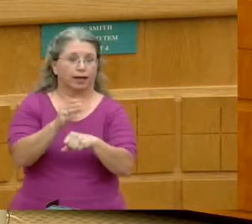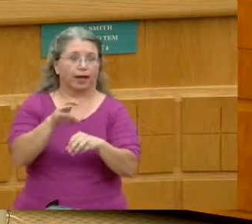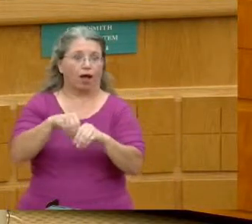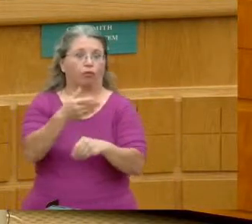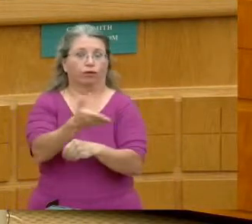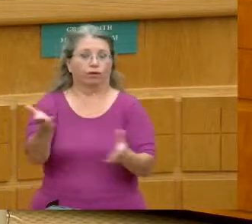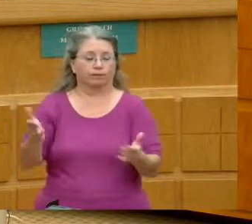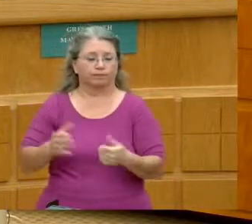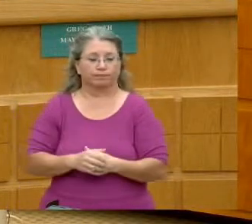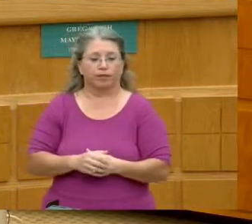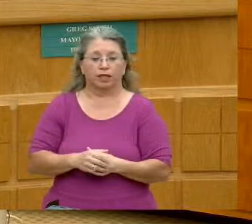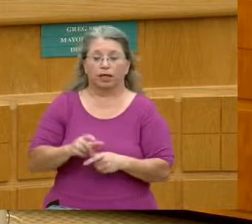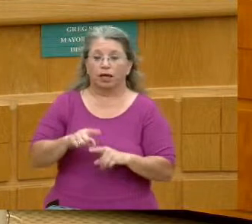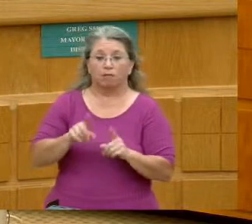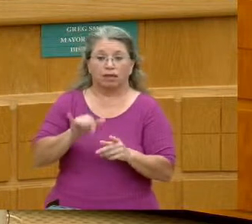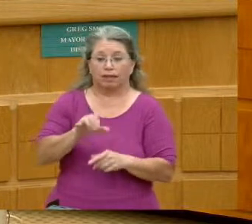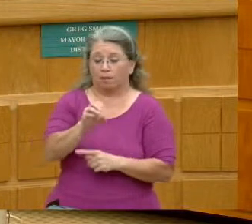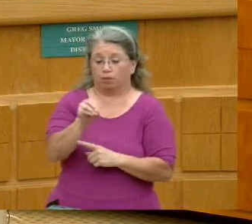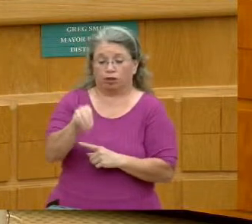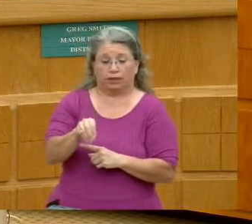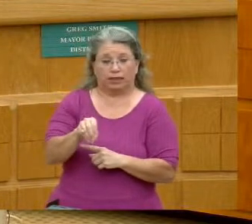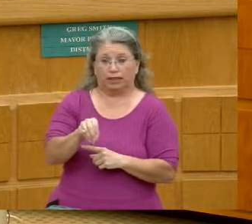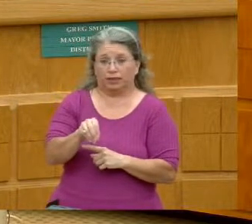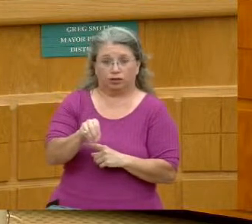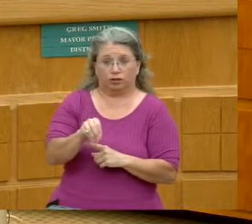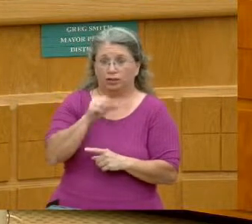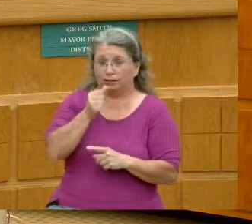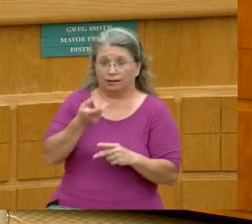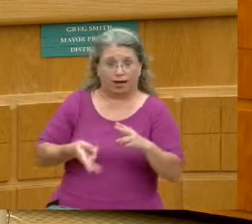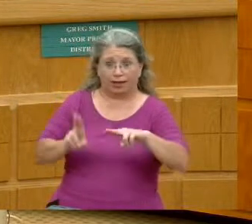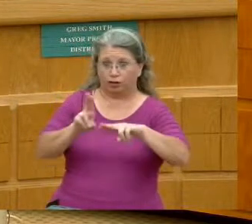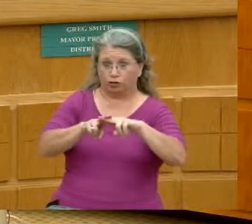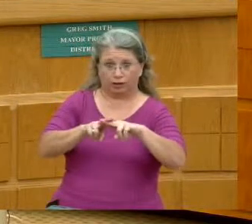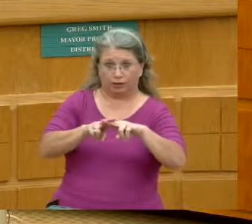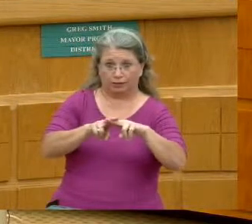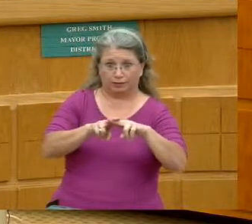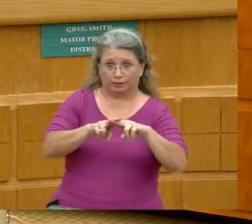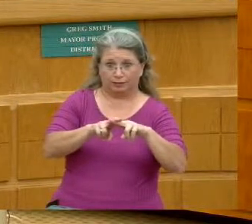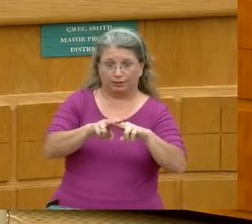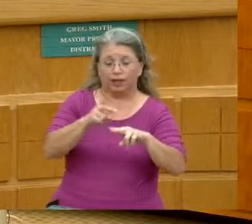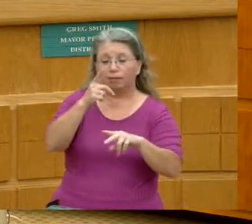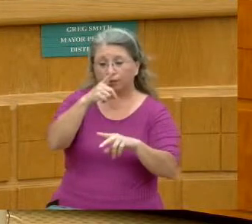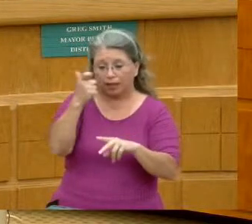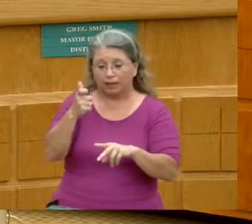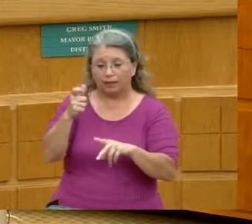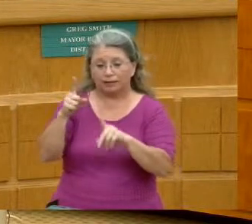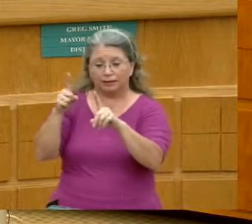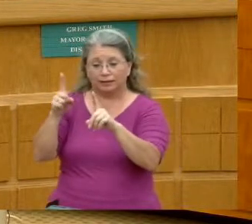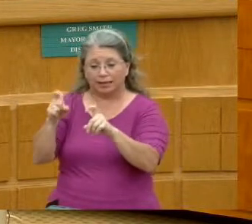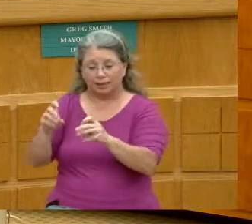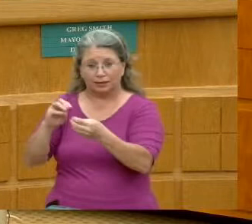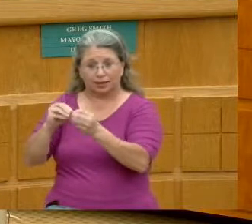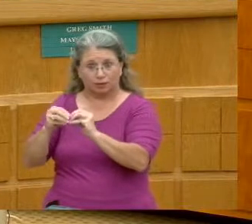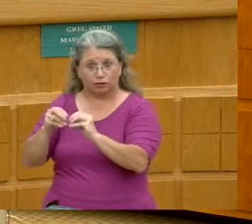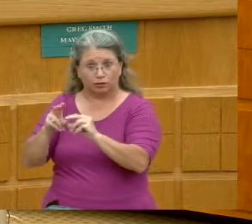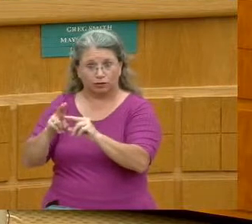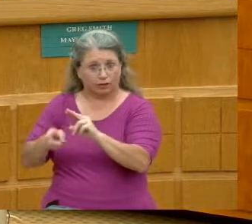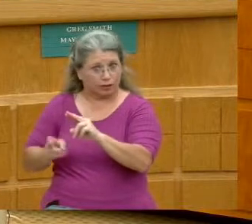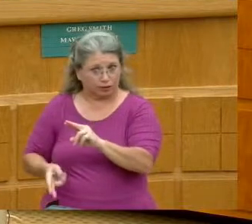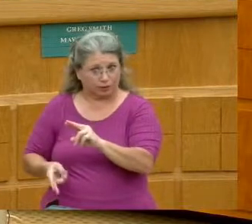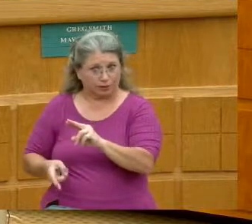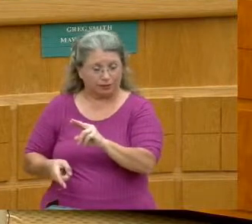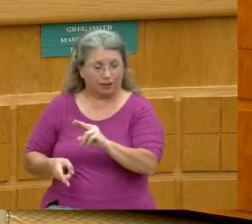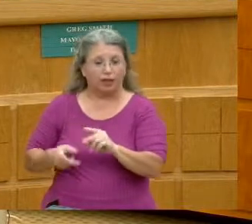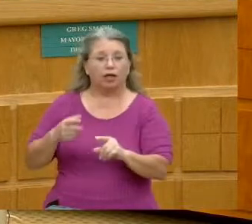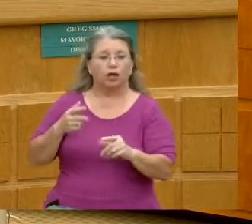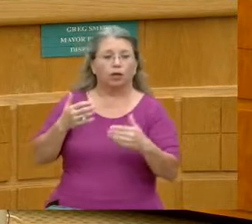not increasing because the number of tests is decreasing. This percentage is increasing because there's more positive tests. We